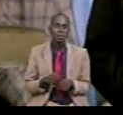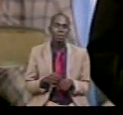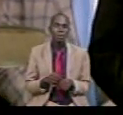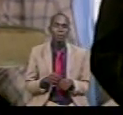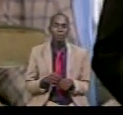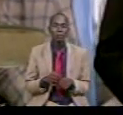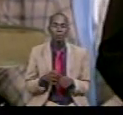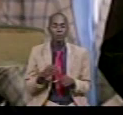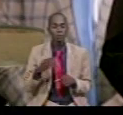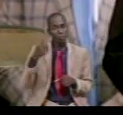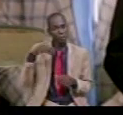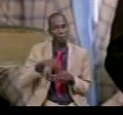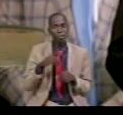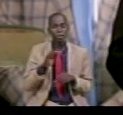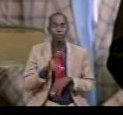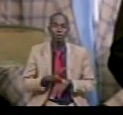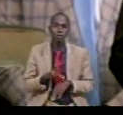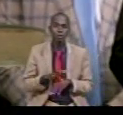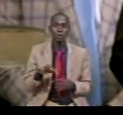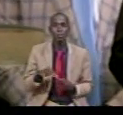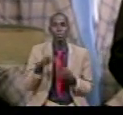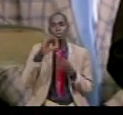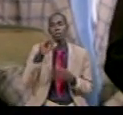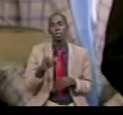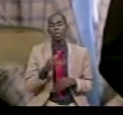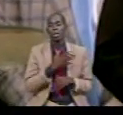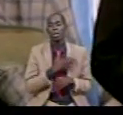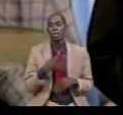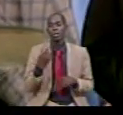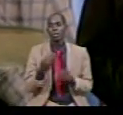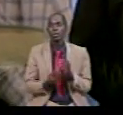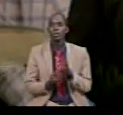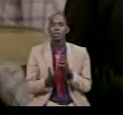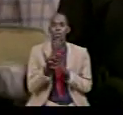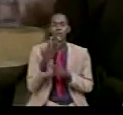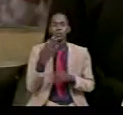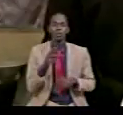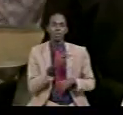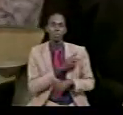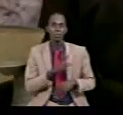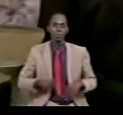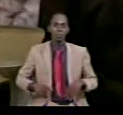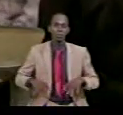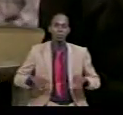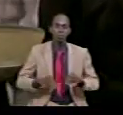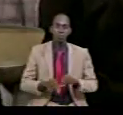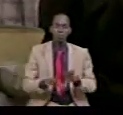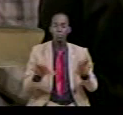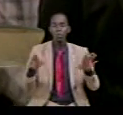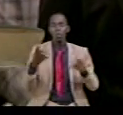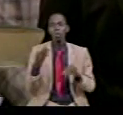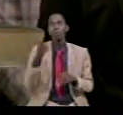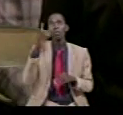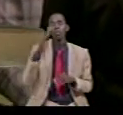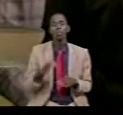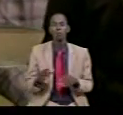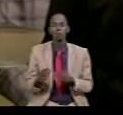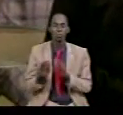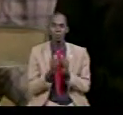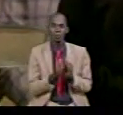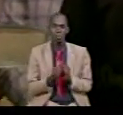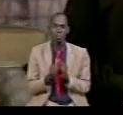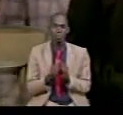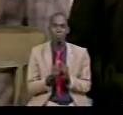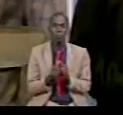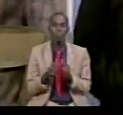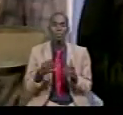in particular and the growth of the kingdom of God as a whole.